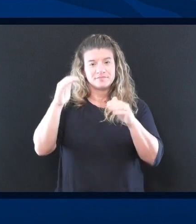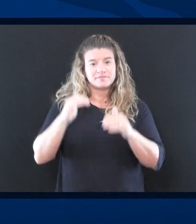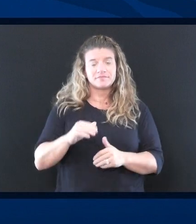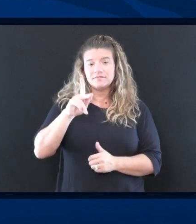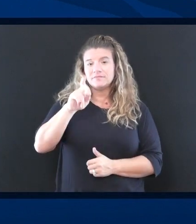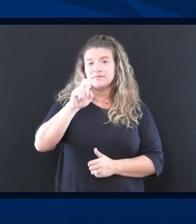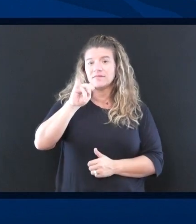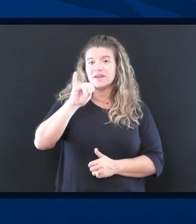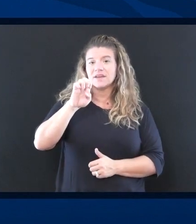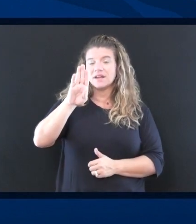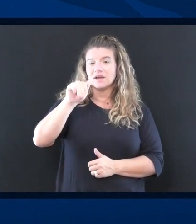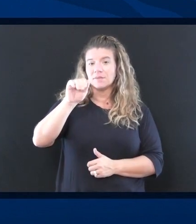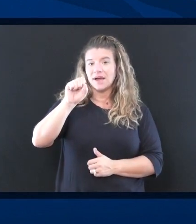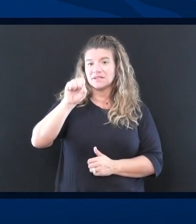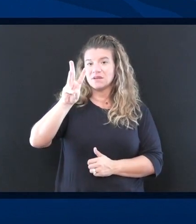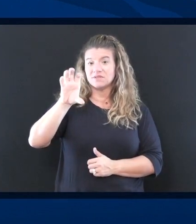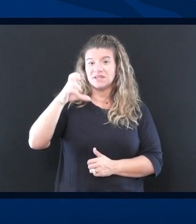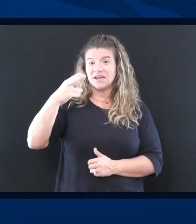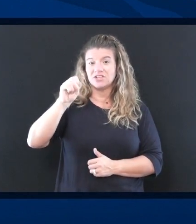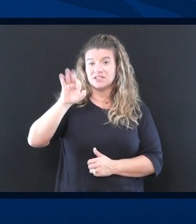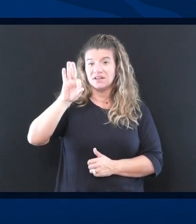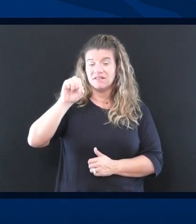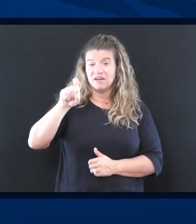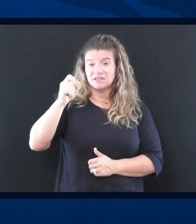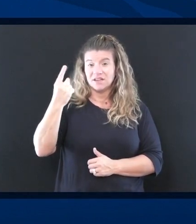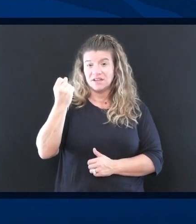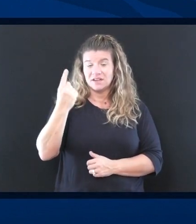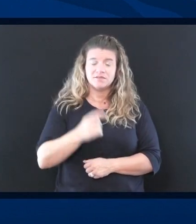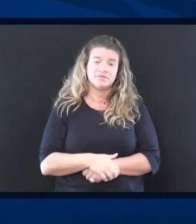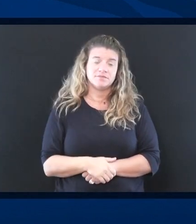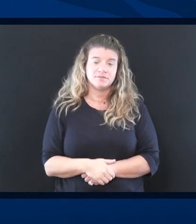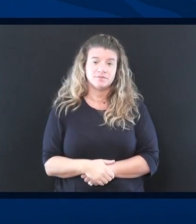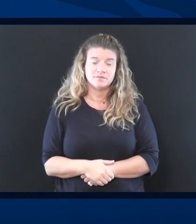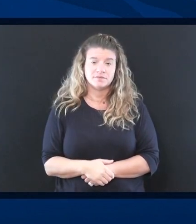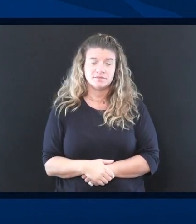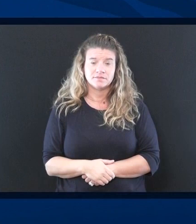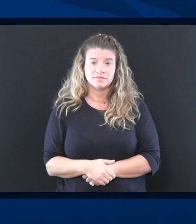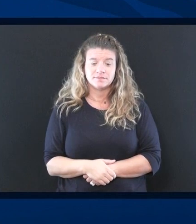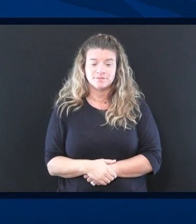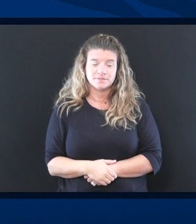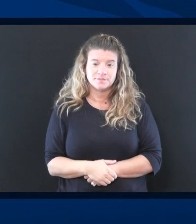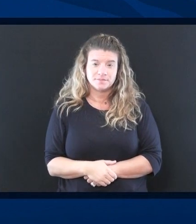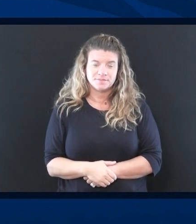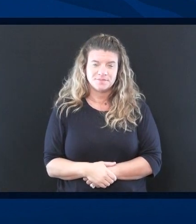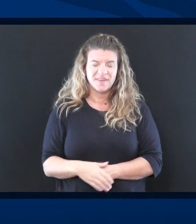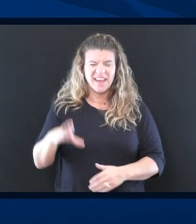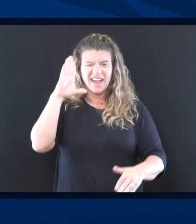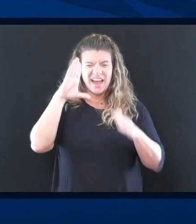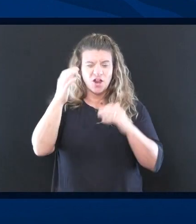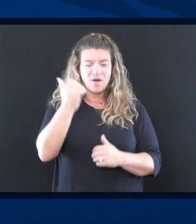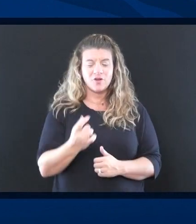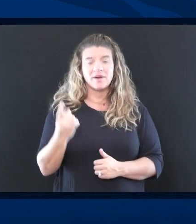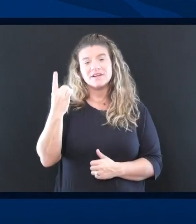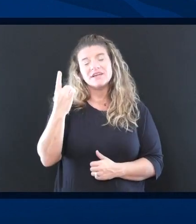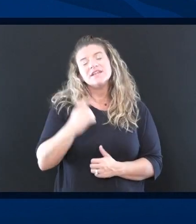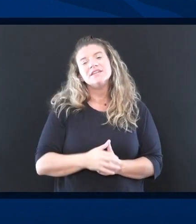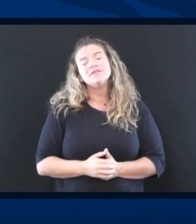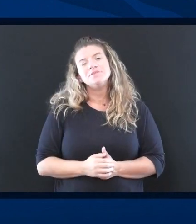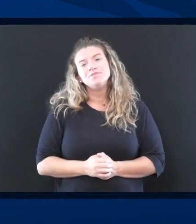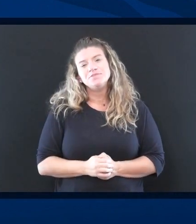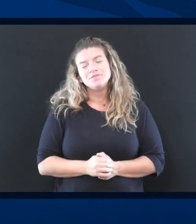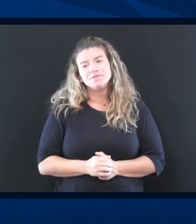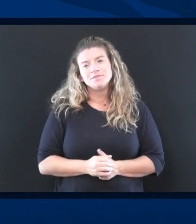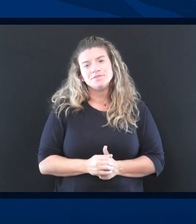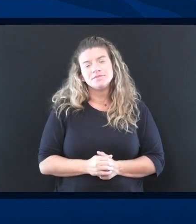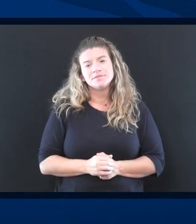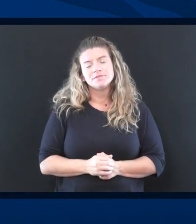Bass with WCHS and Fox 11. Hi, this is Kenny Bass with Channel 8 and Fox 11. Governor or Dr. Marsh or Dr. Amjad